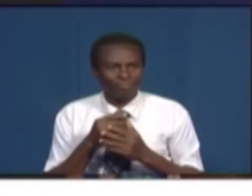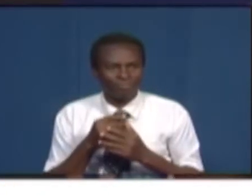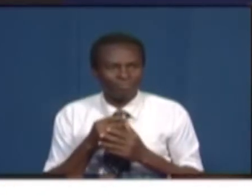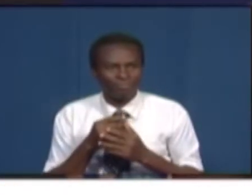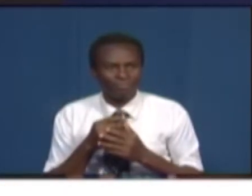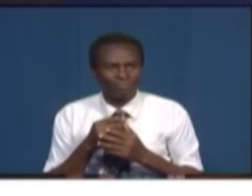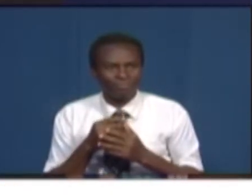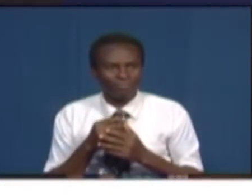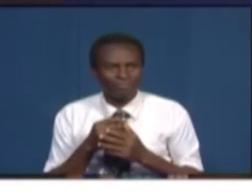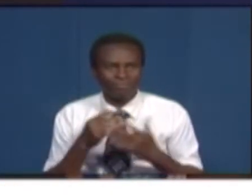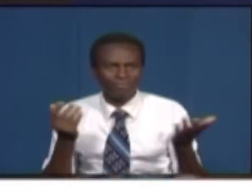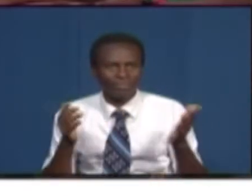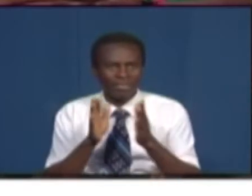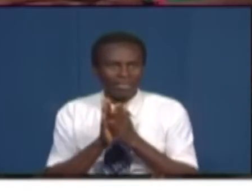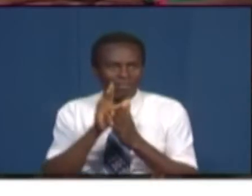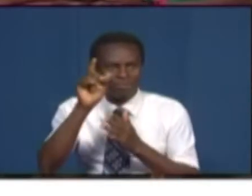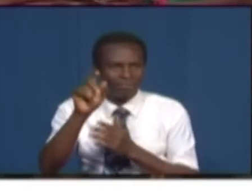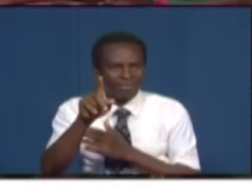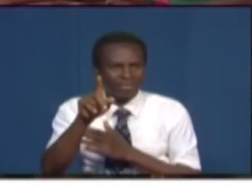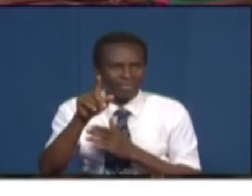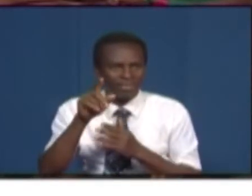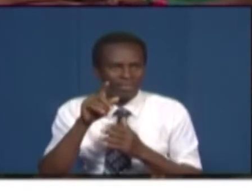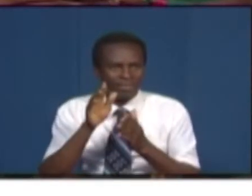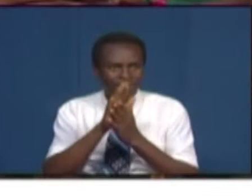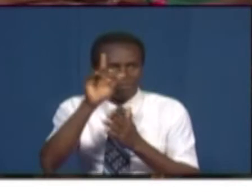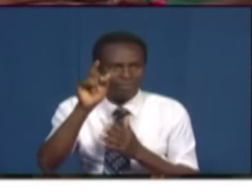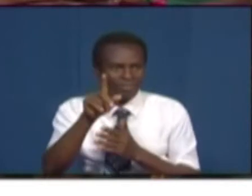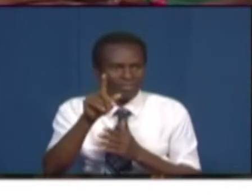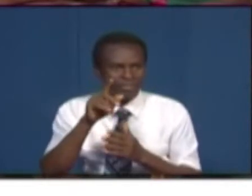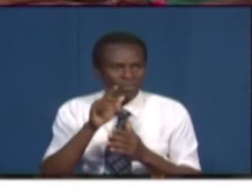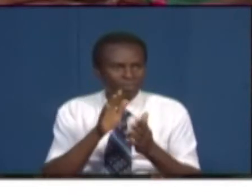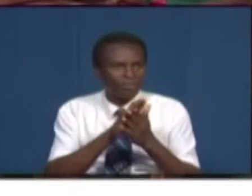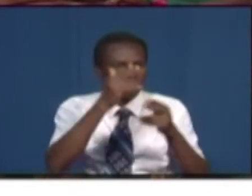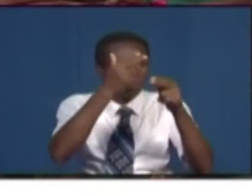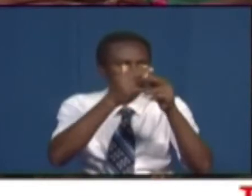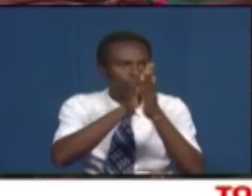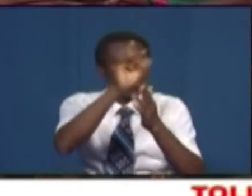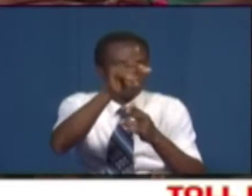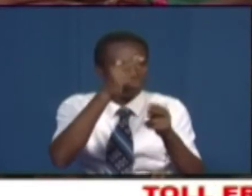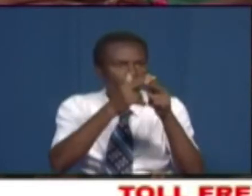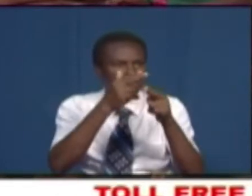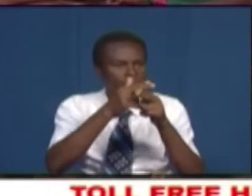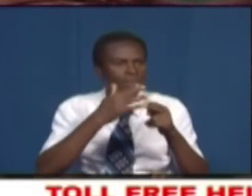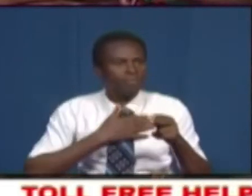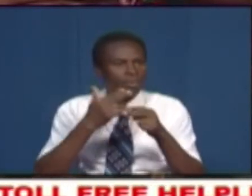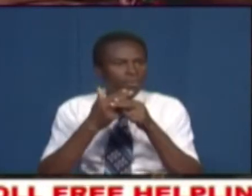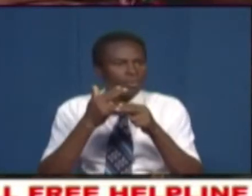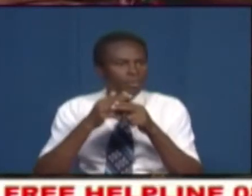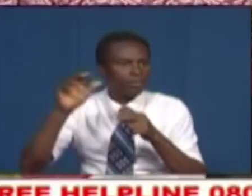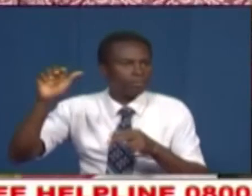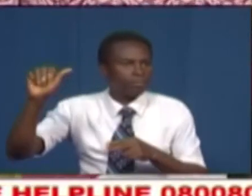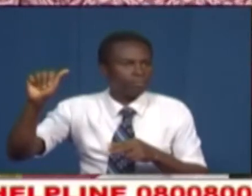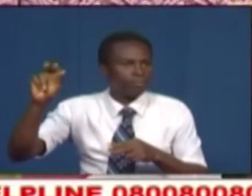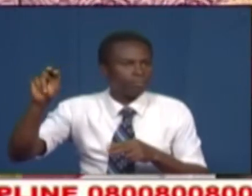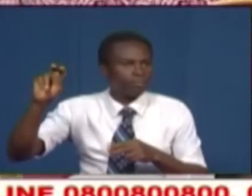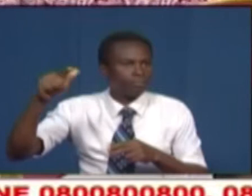a very, very last submission. We'll get out of here. Tell us your name and then your question. My name is Angela. I want